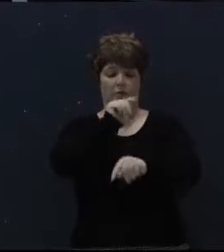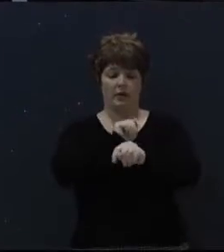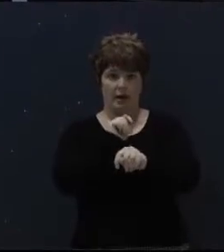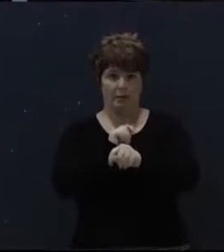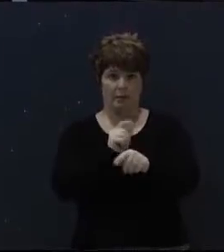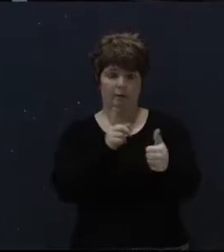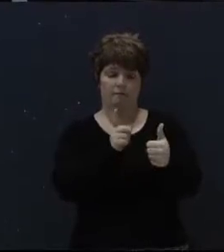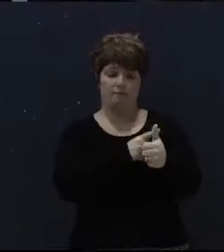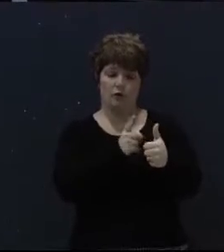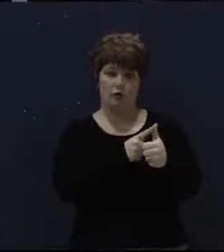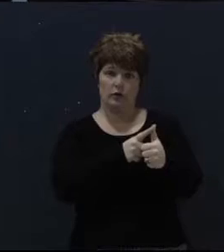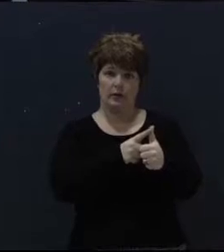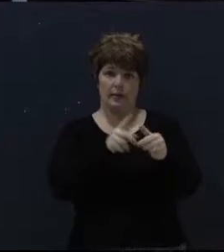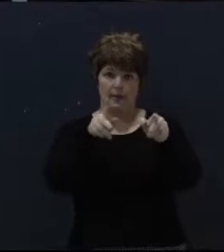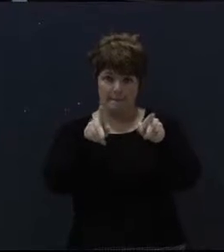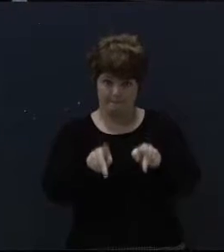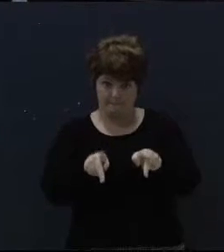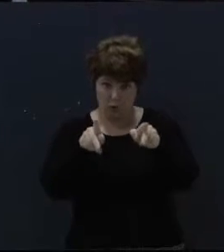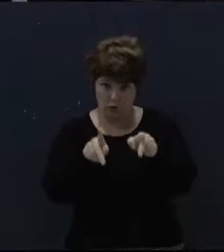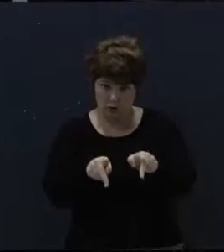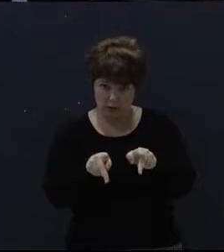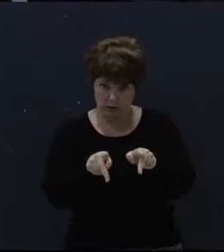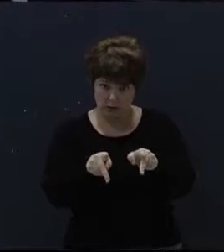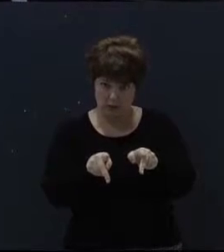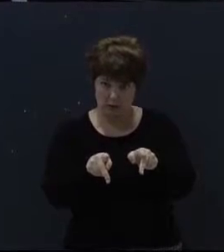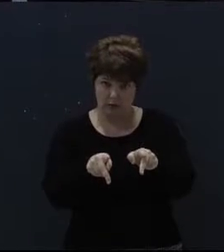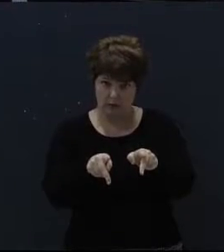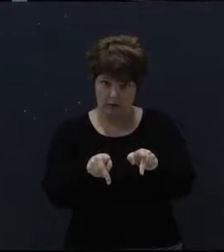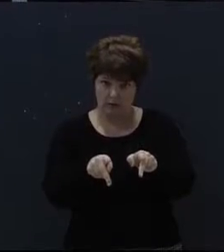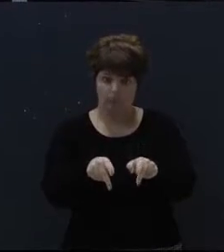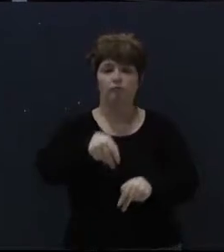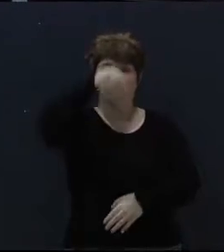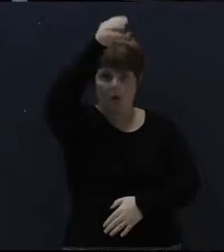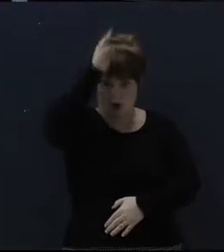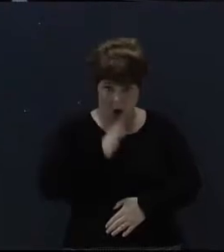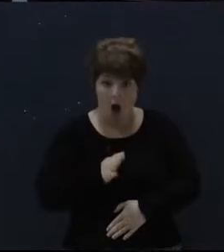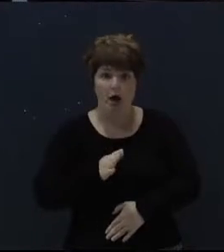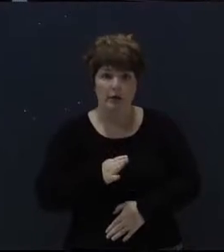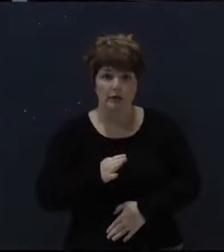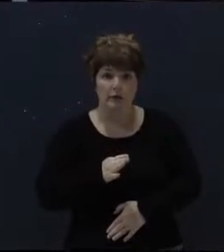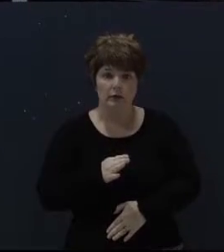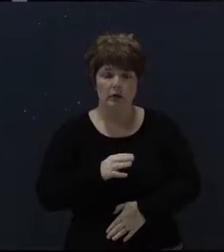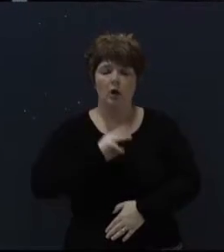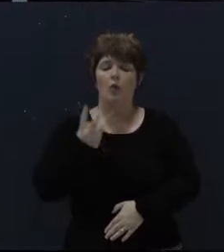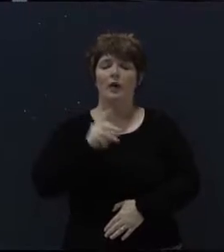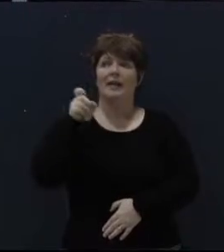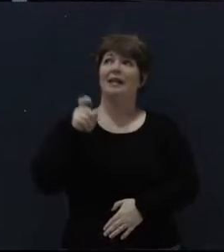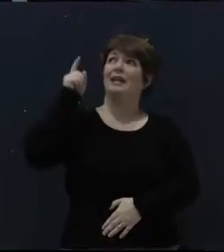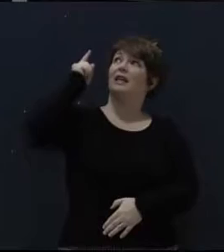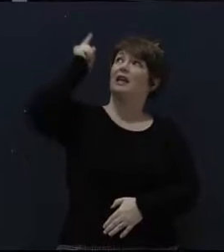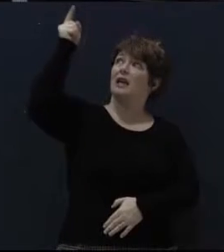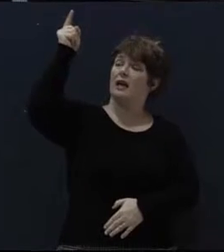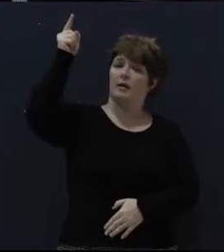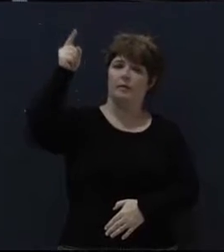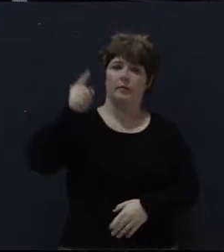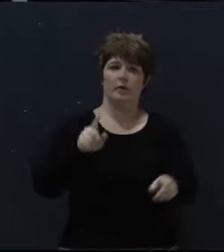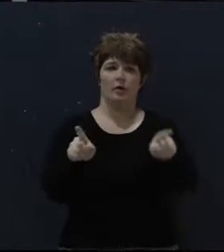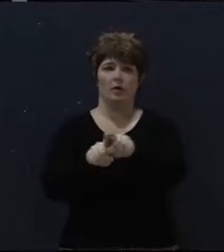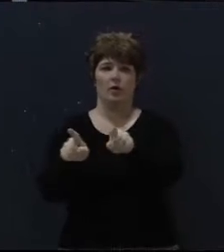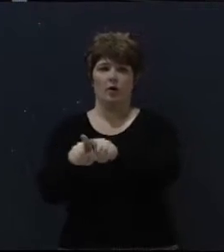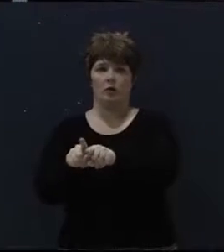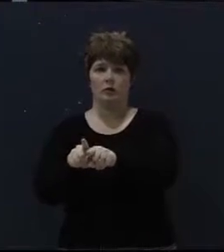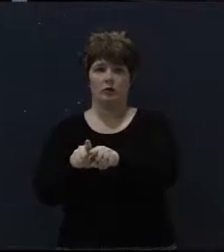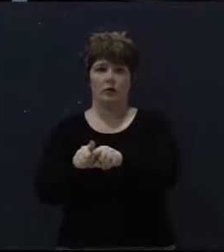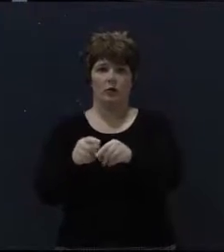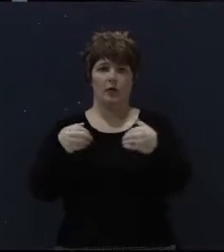got the person. We got the person. That's God. How many believe we need him? Amen. But also we have the